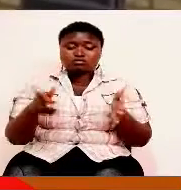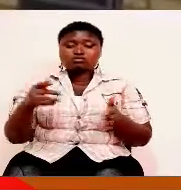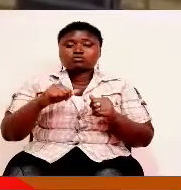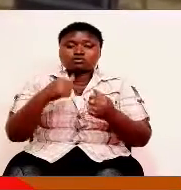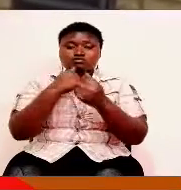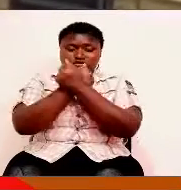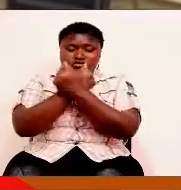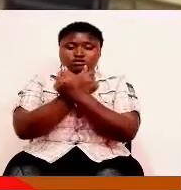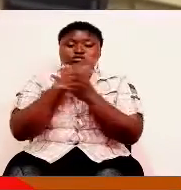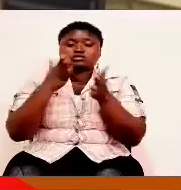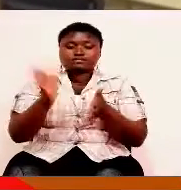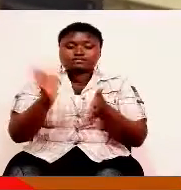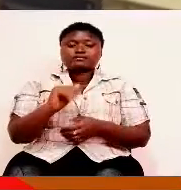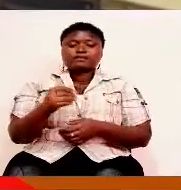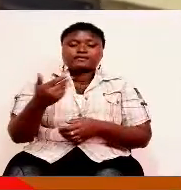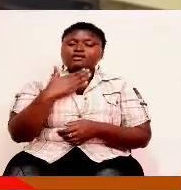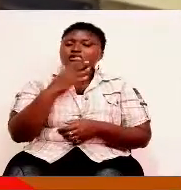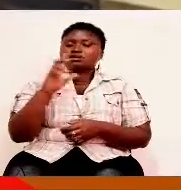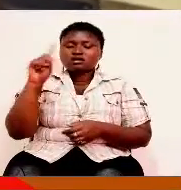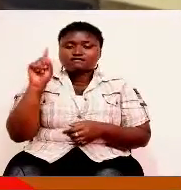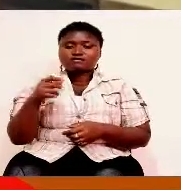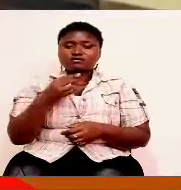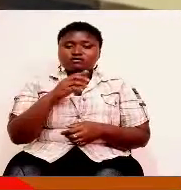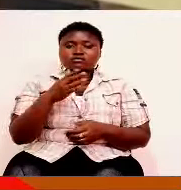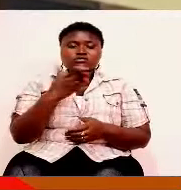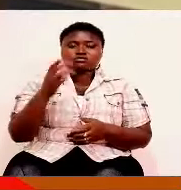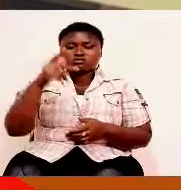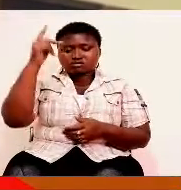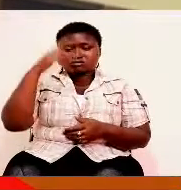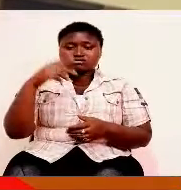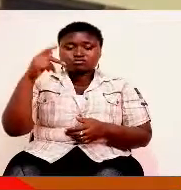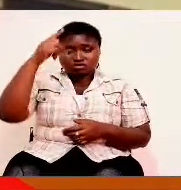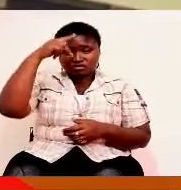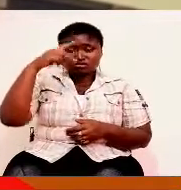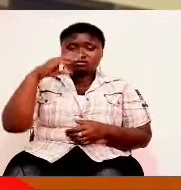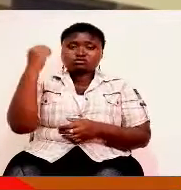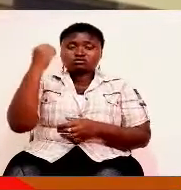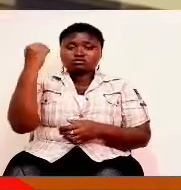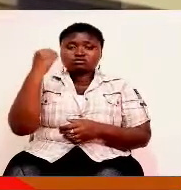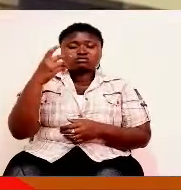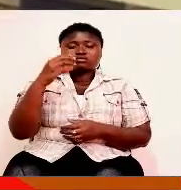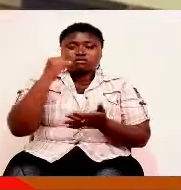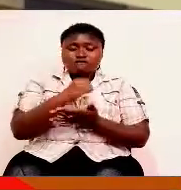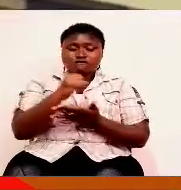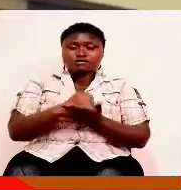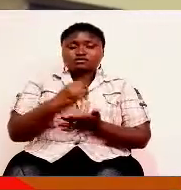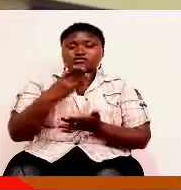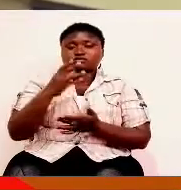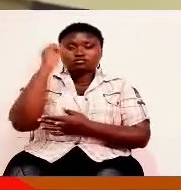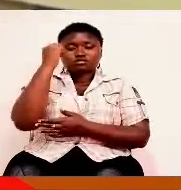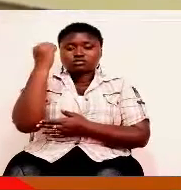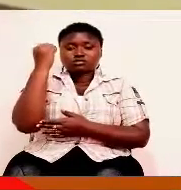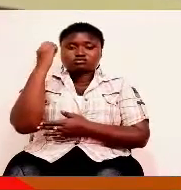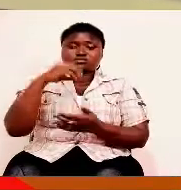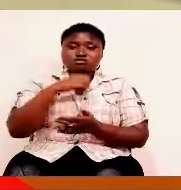encourage and really advise these overzealous officers who are playing politics with their offices to leave politics to us, the politicians, as we will